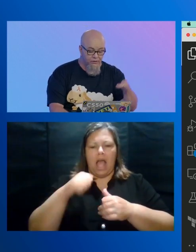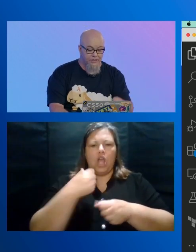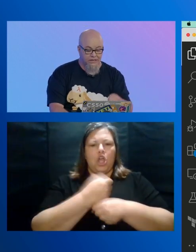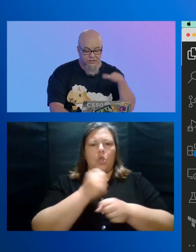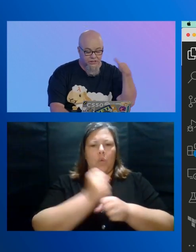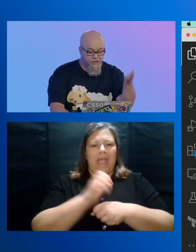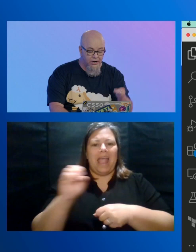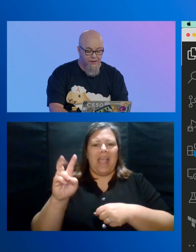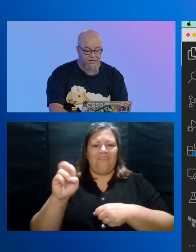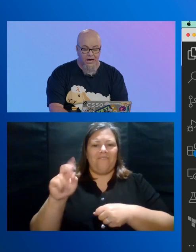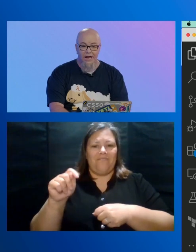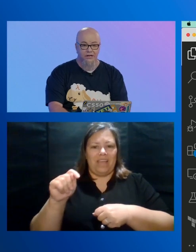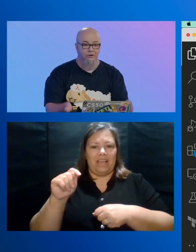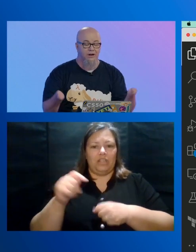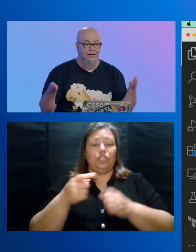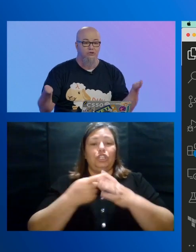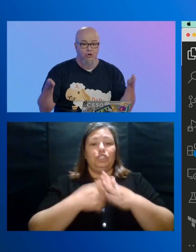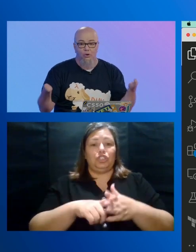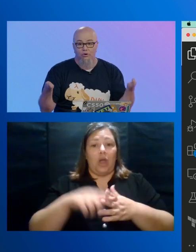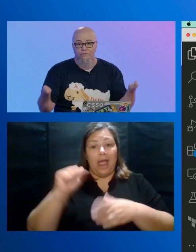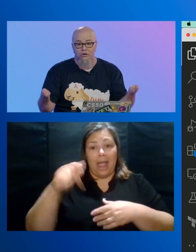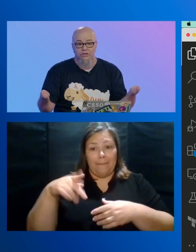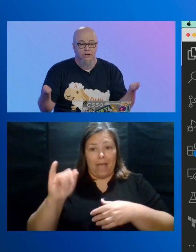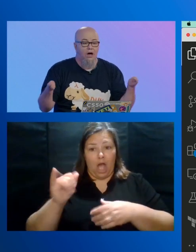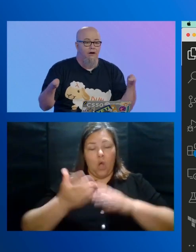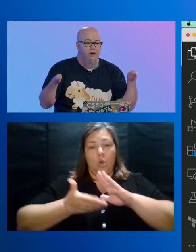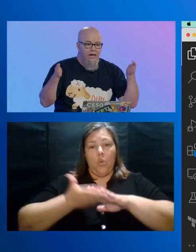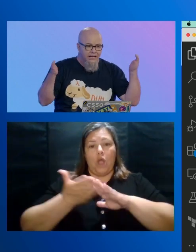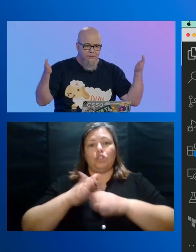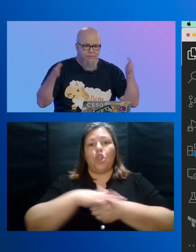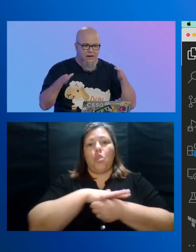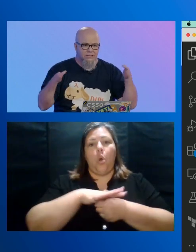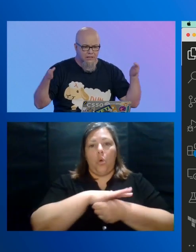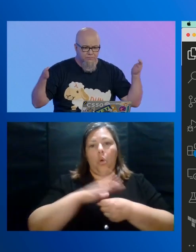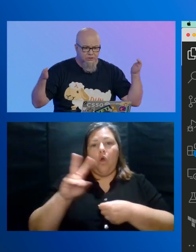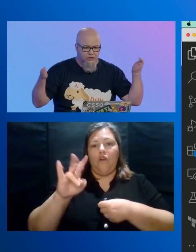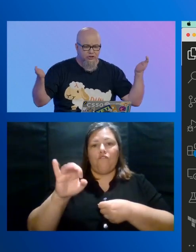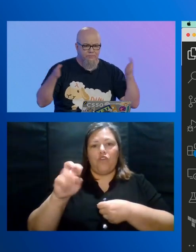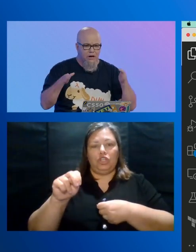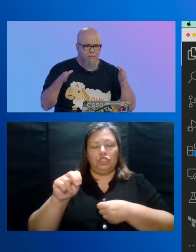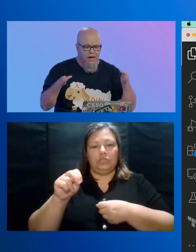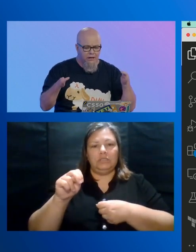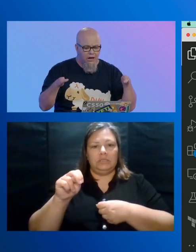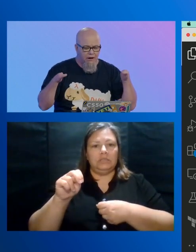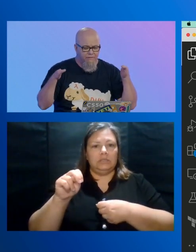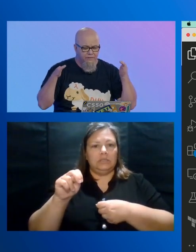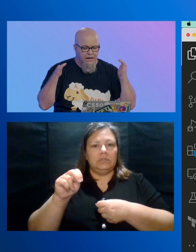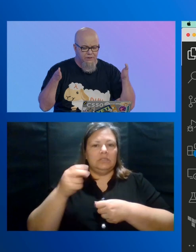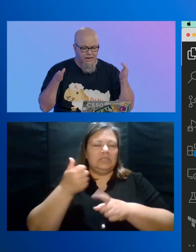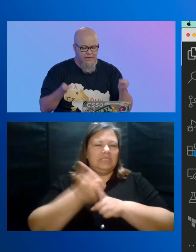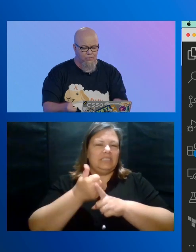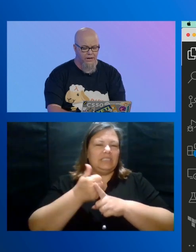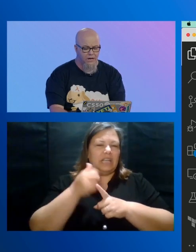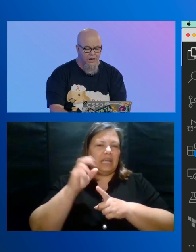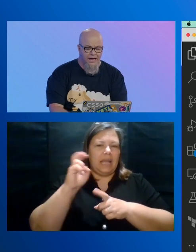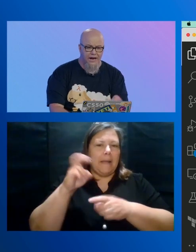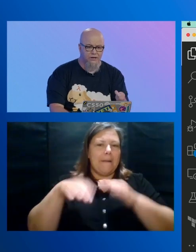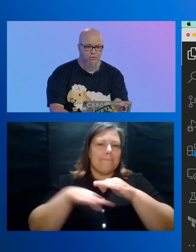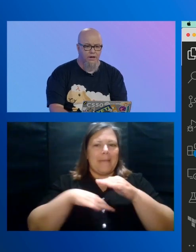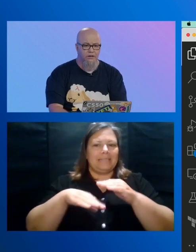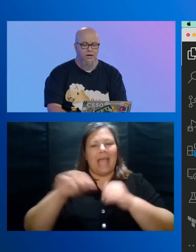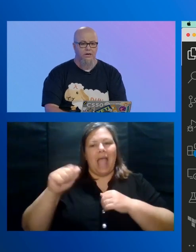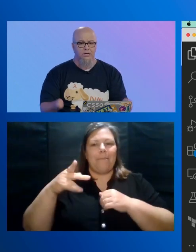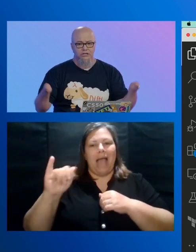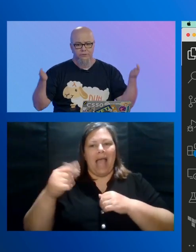The invocation, the start API, I can run an actual local version of, and it's a stripped down model of API gateway, and